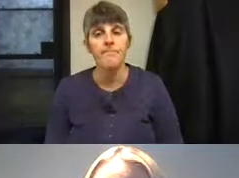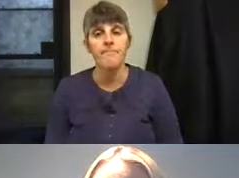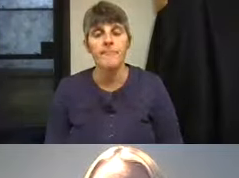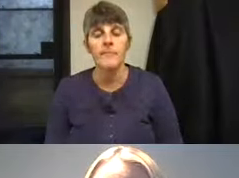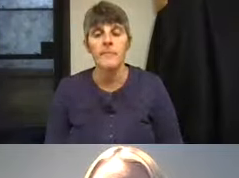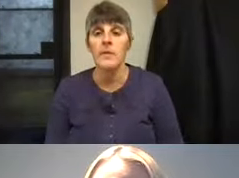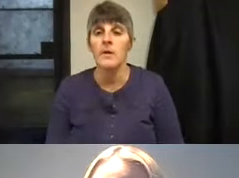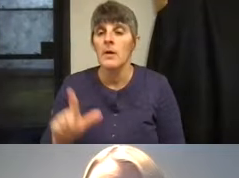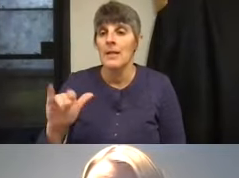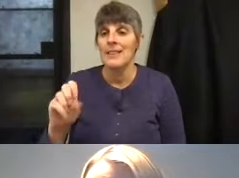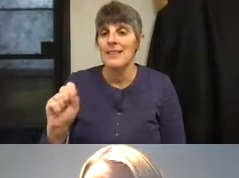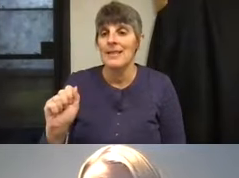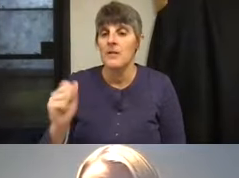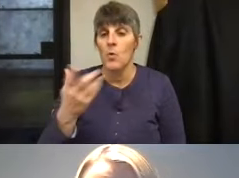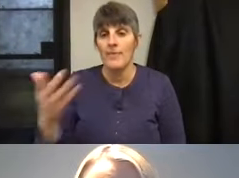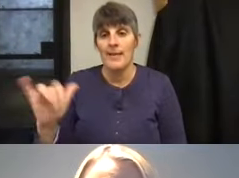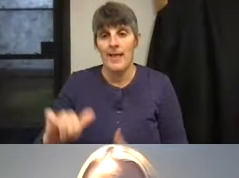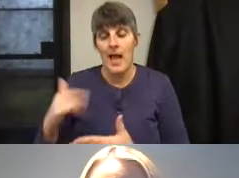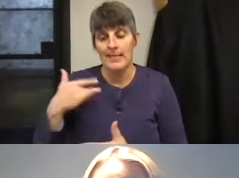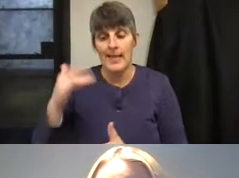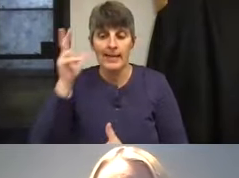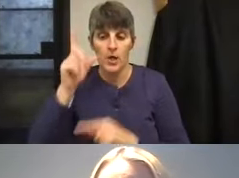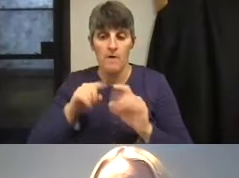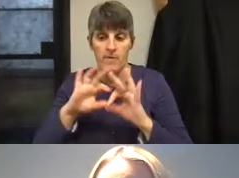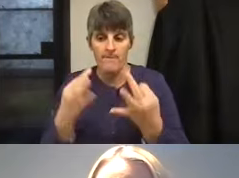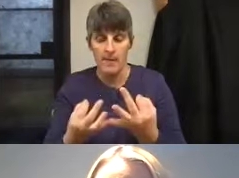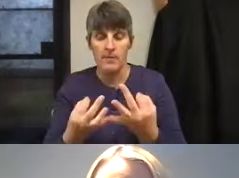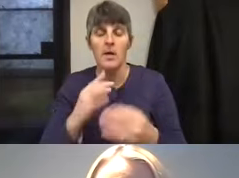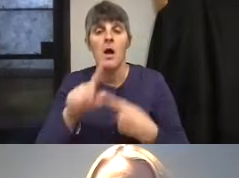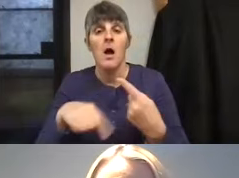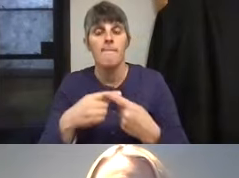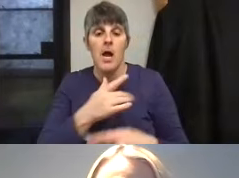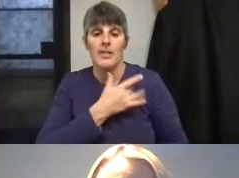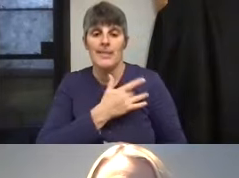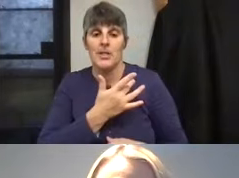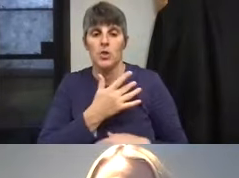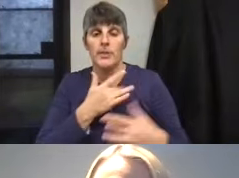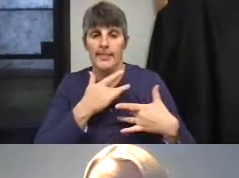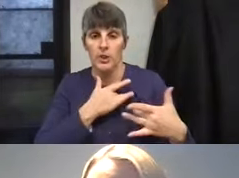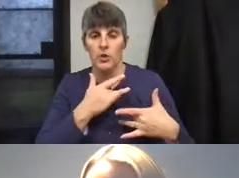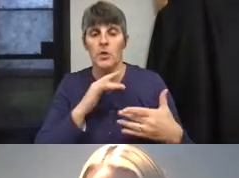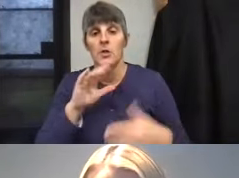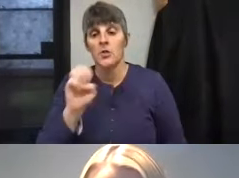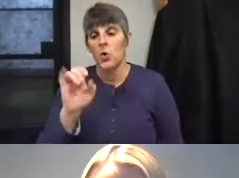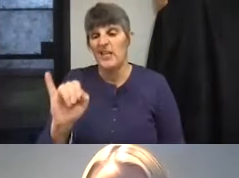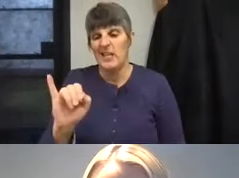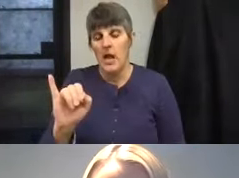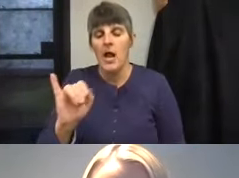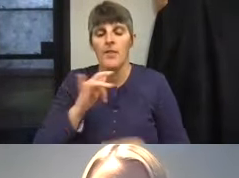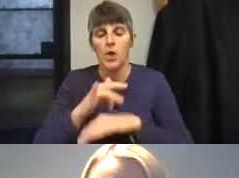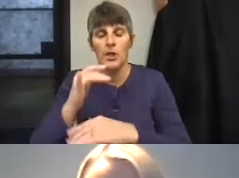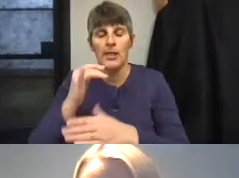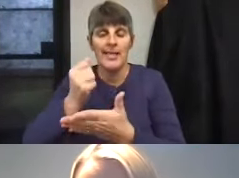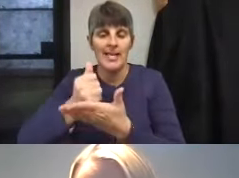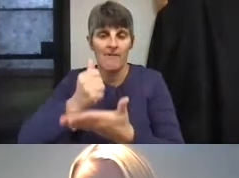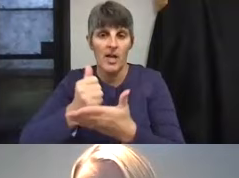One of the things that I often hear from families is about sensory issues. And so the EI, the early intervention